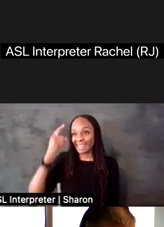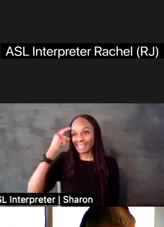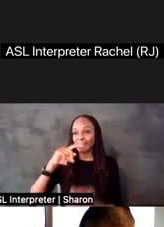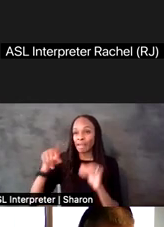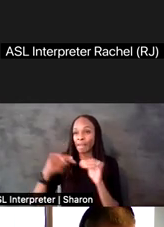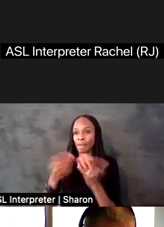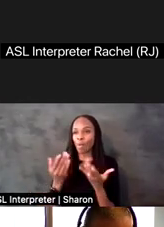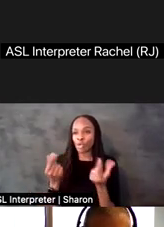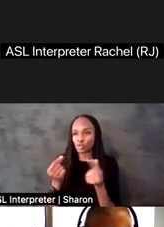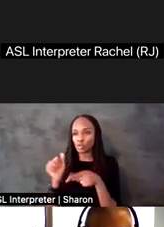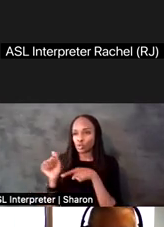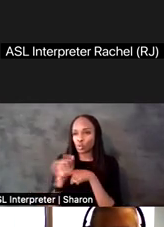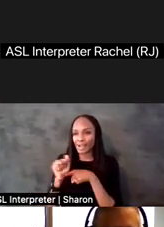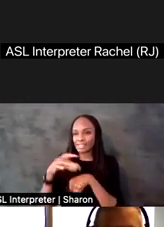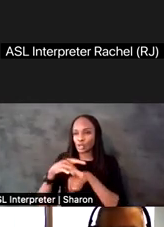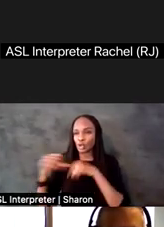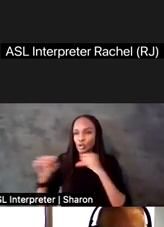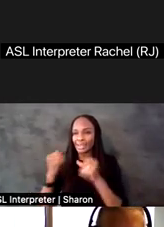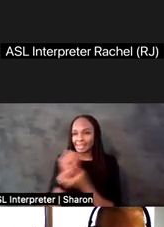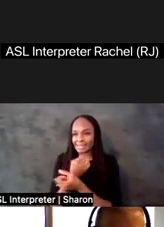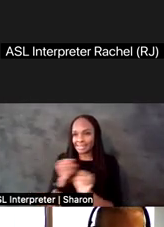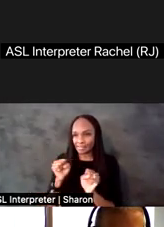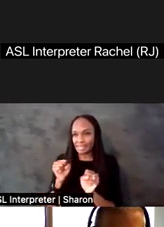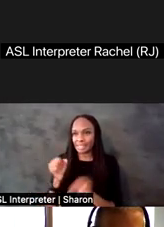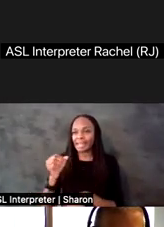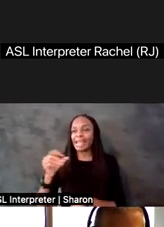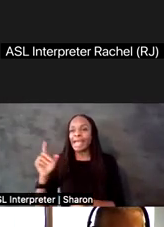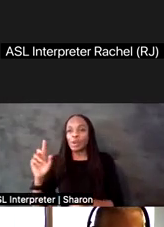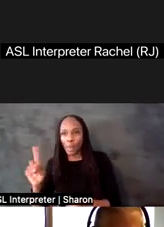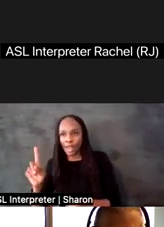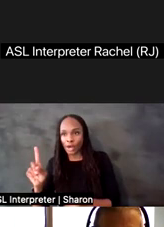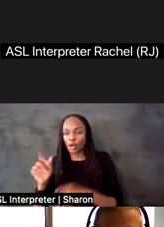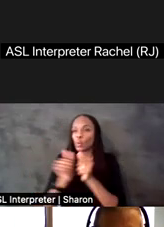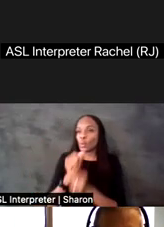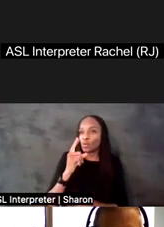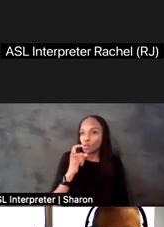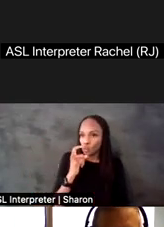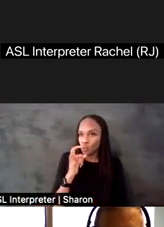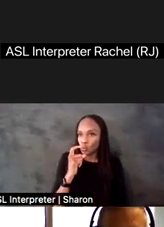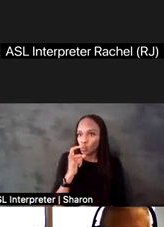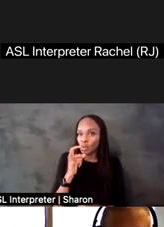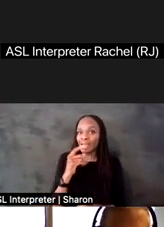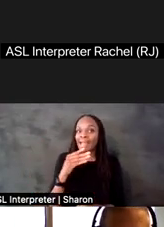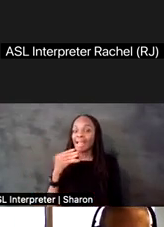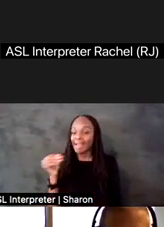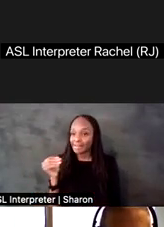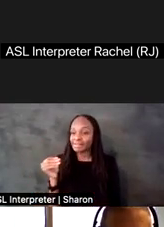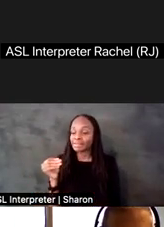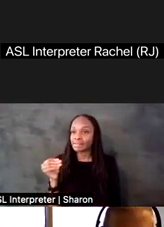to practice earthquake safety, and where and with who, and